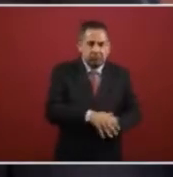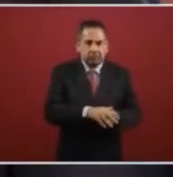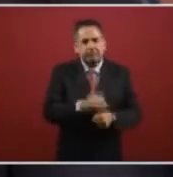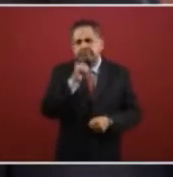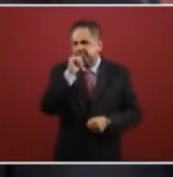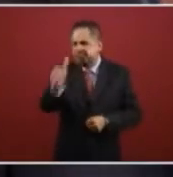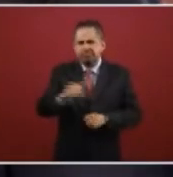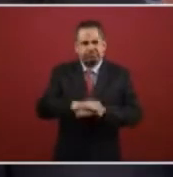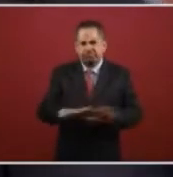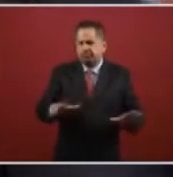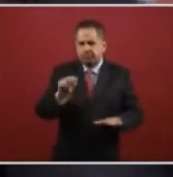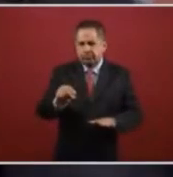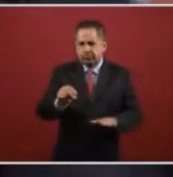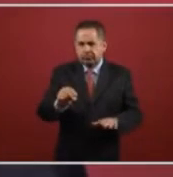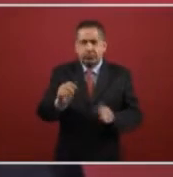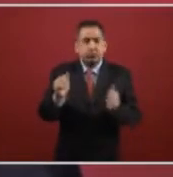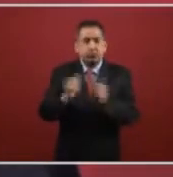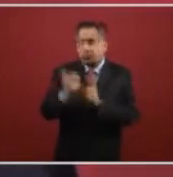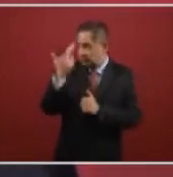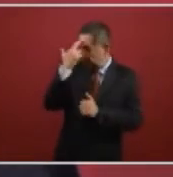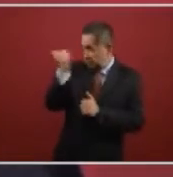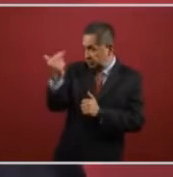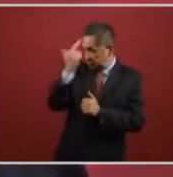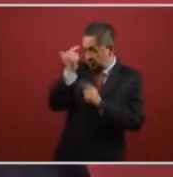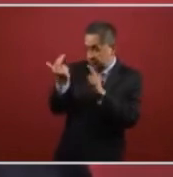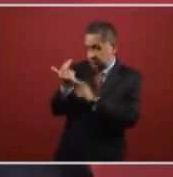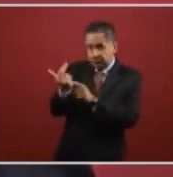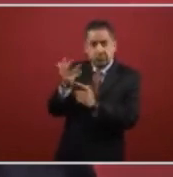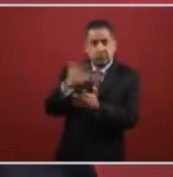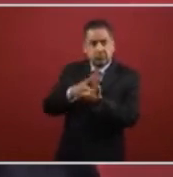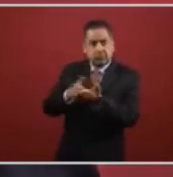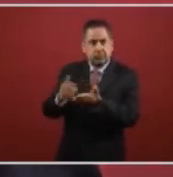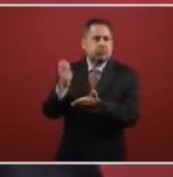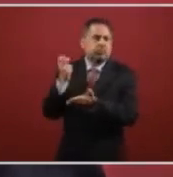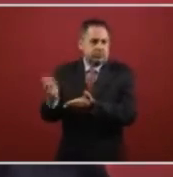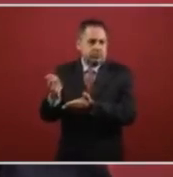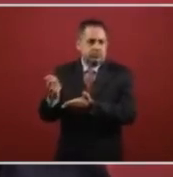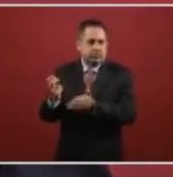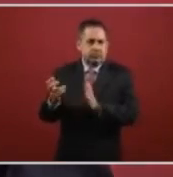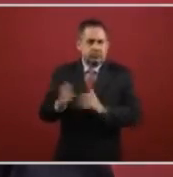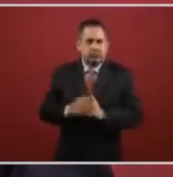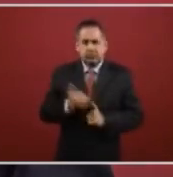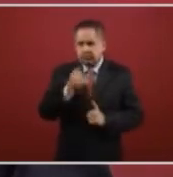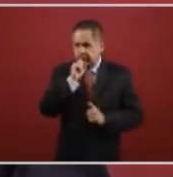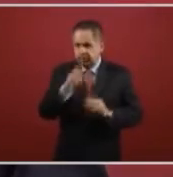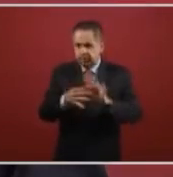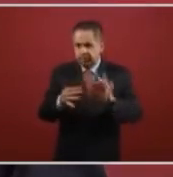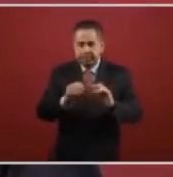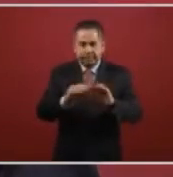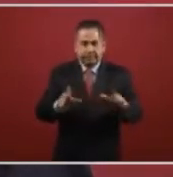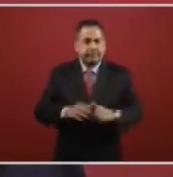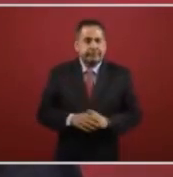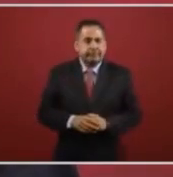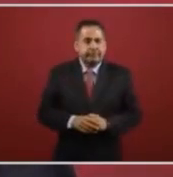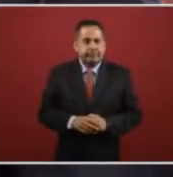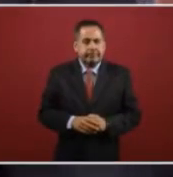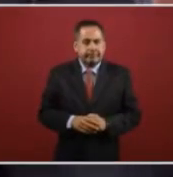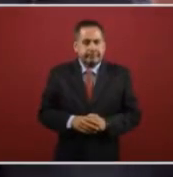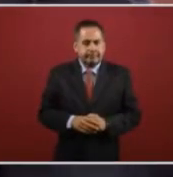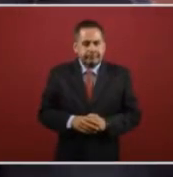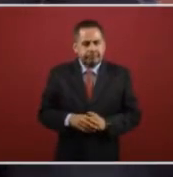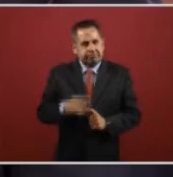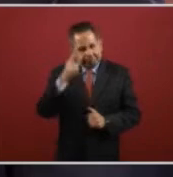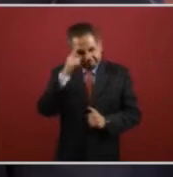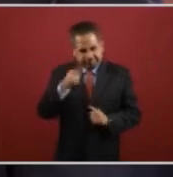nothing by force, everything using right and reason. And besides that,